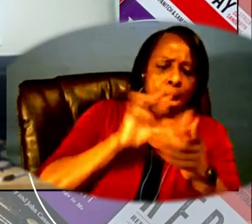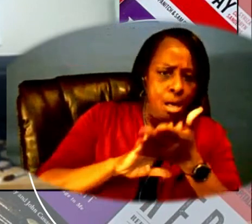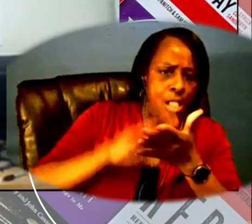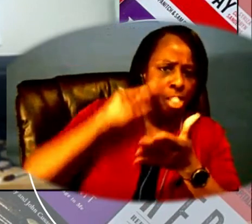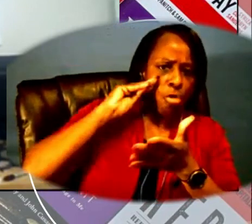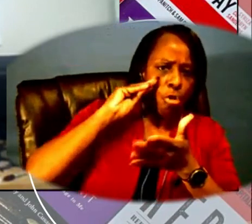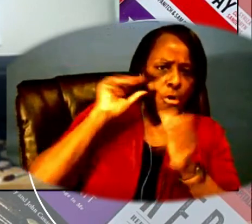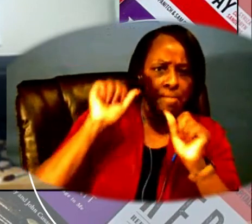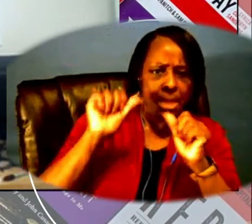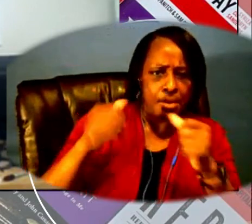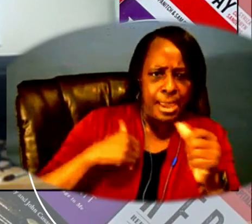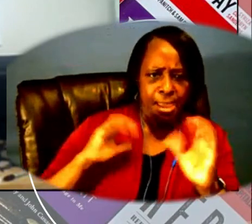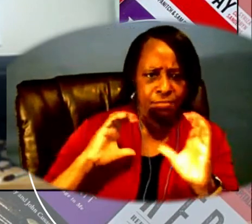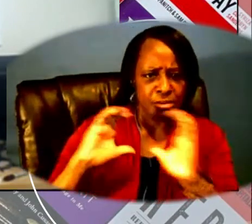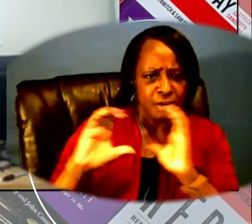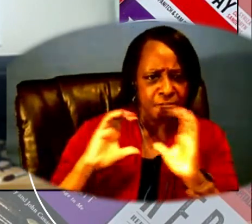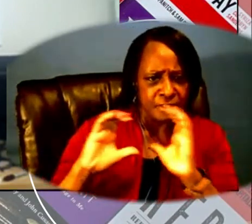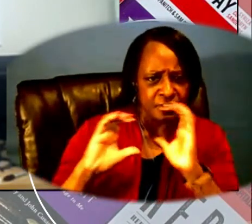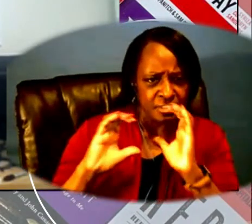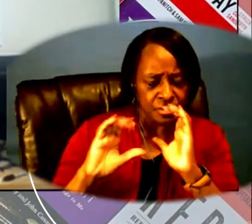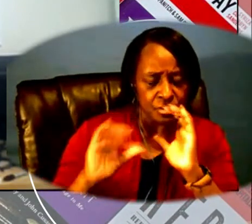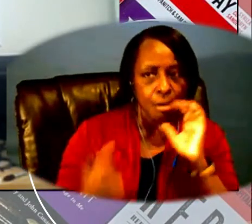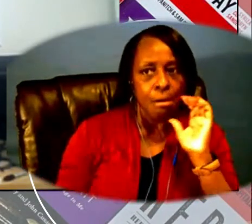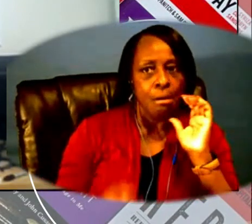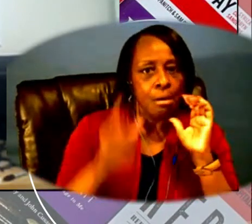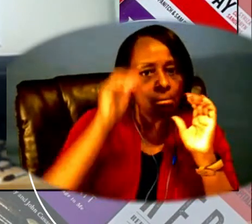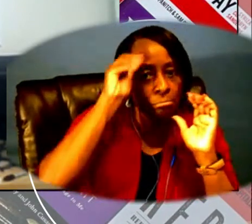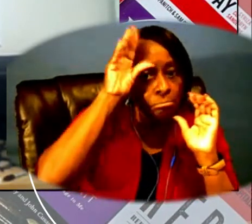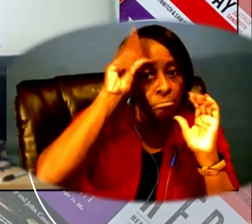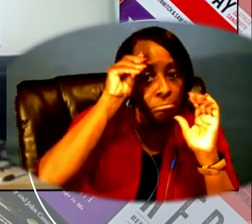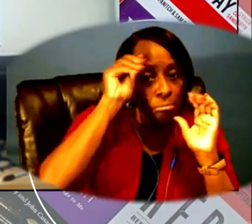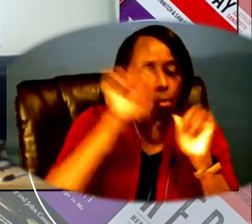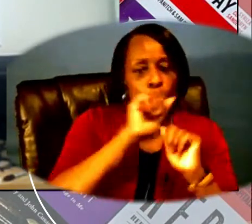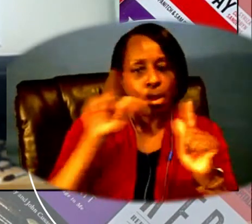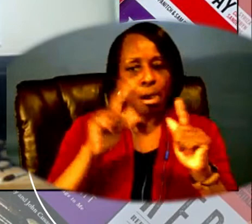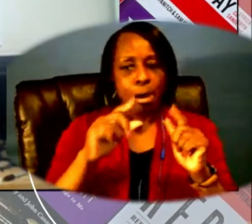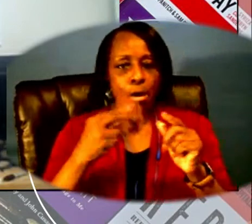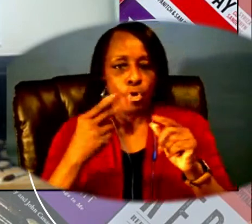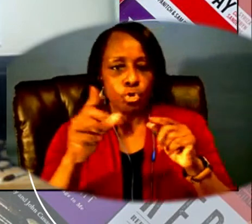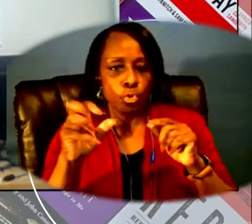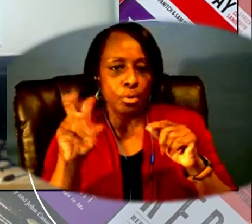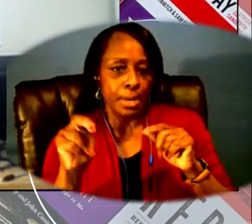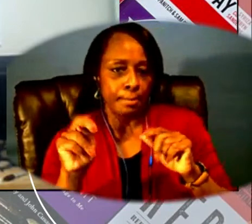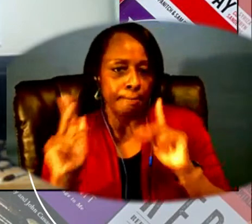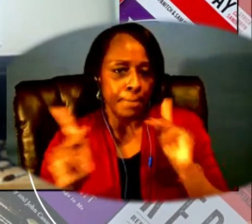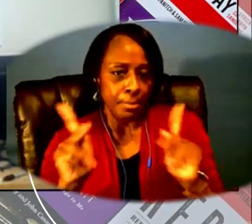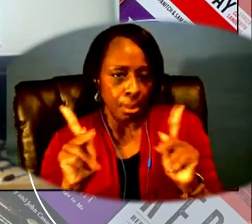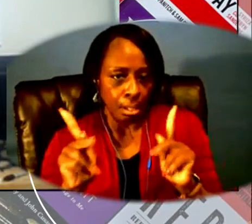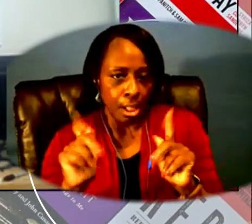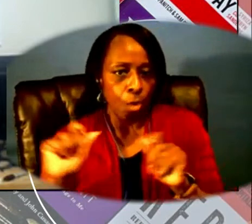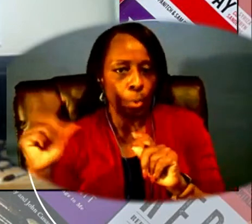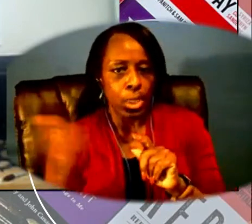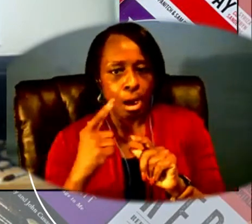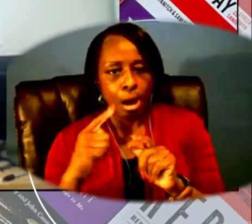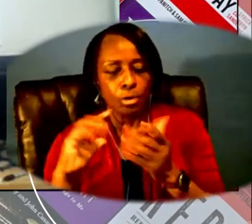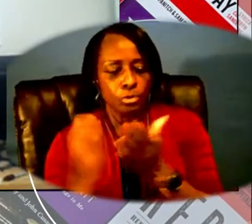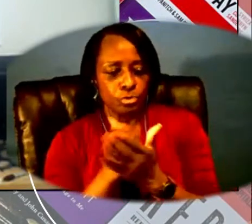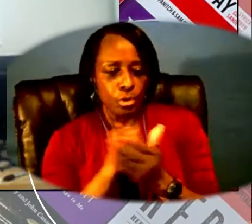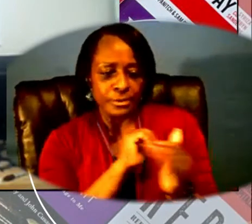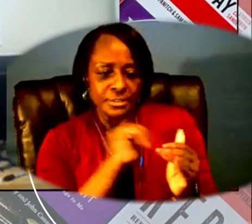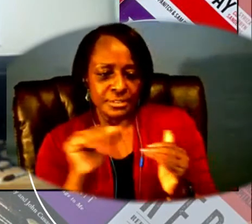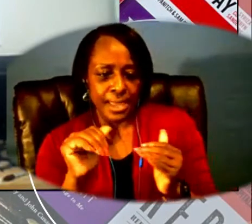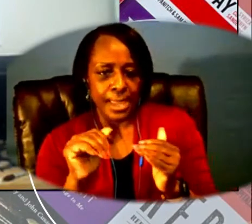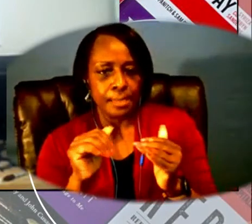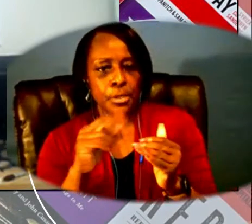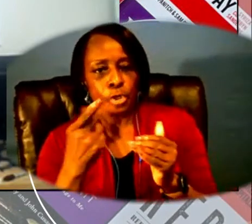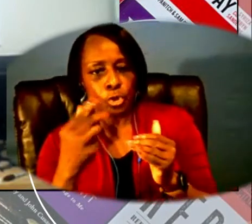able to have those conversations and come to a realization that we are all human beings and that we all deserve the same human rights and